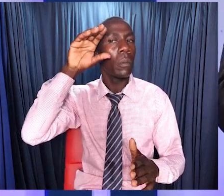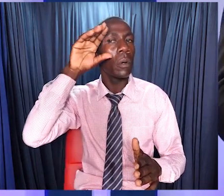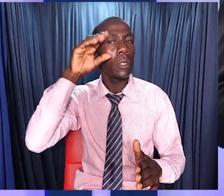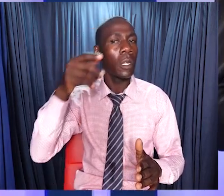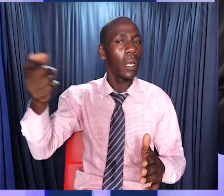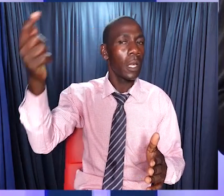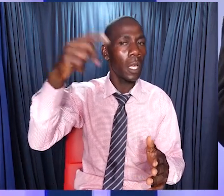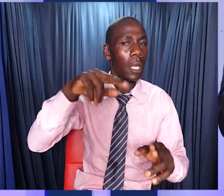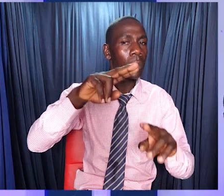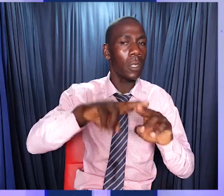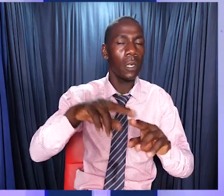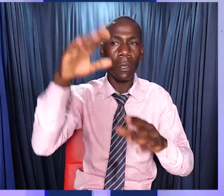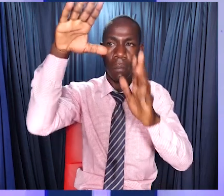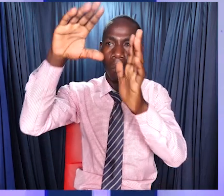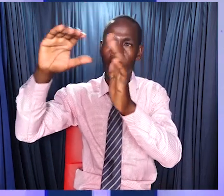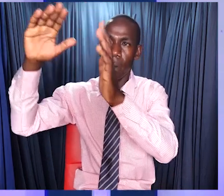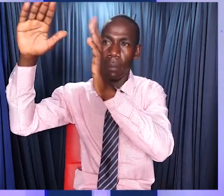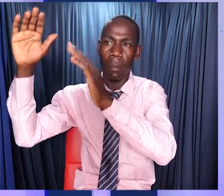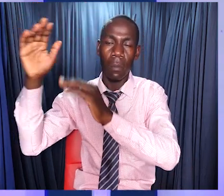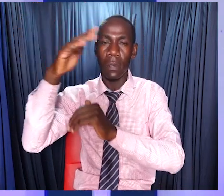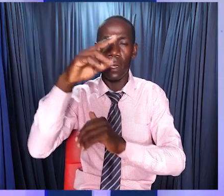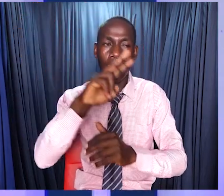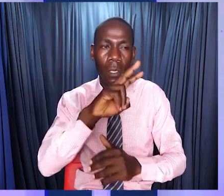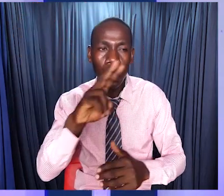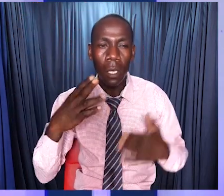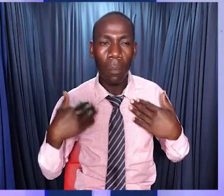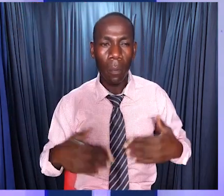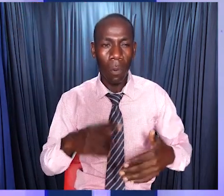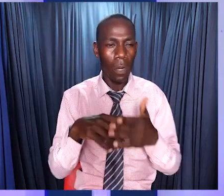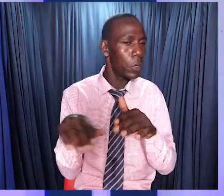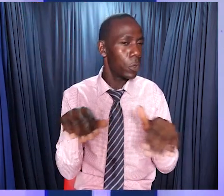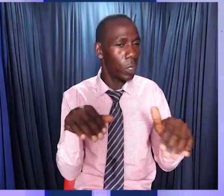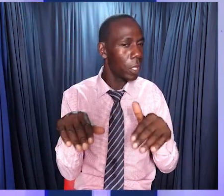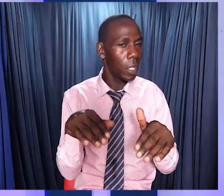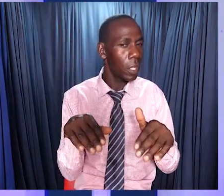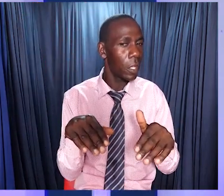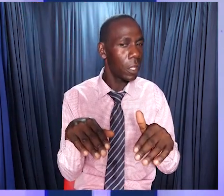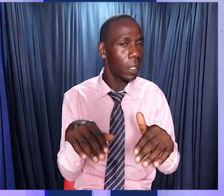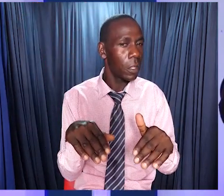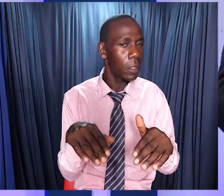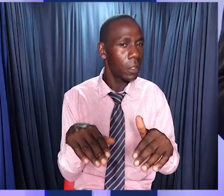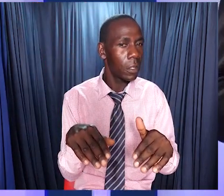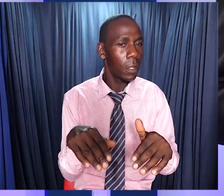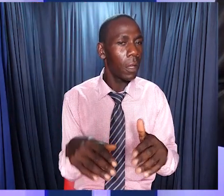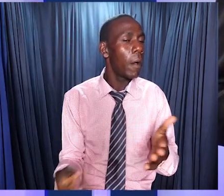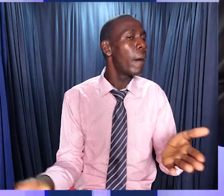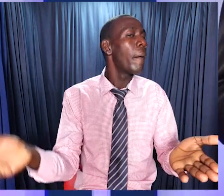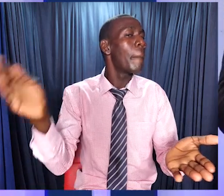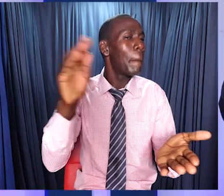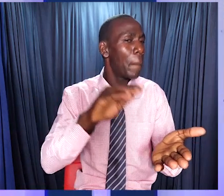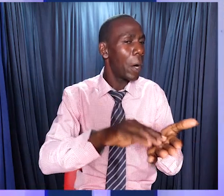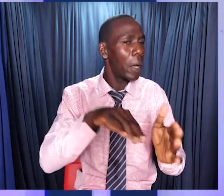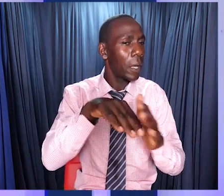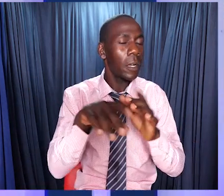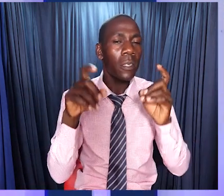amekaa mlimani. That's like when he came himself after staying in the mountains. Akiangalia watu vile wanafanya. Looking around what people are doing. Wamerudi kwa kila dhambi.